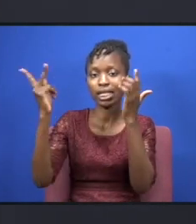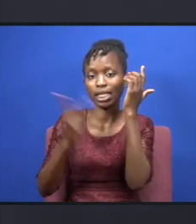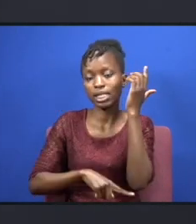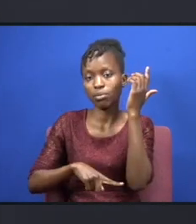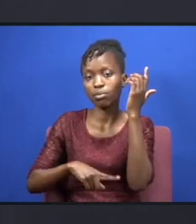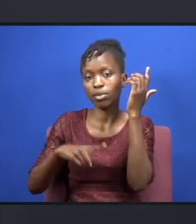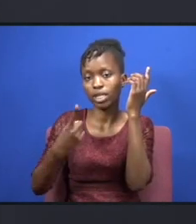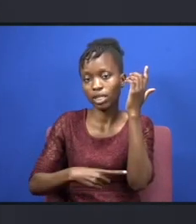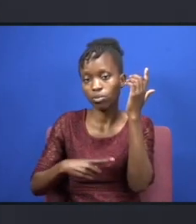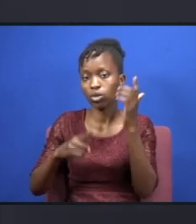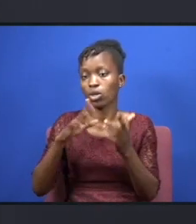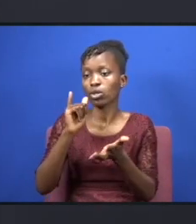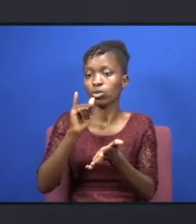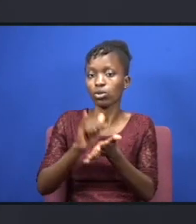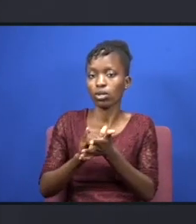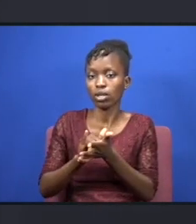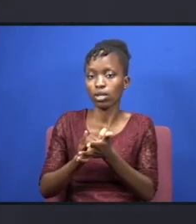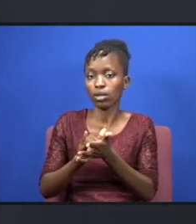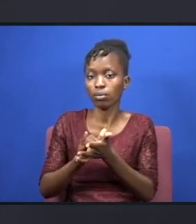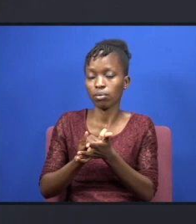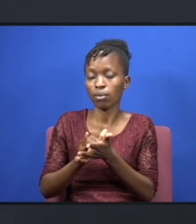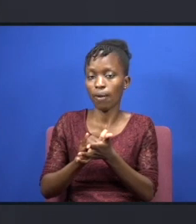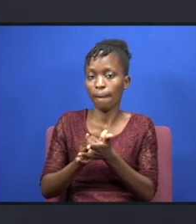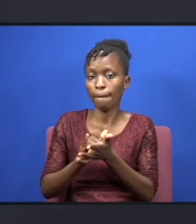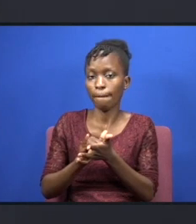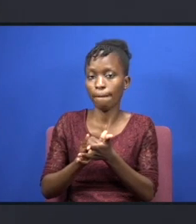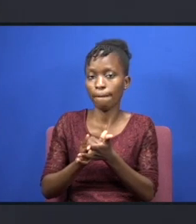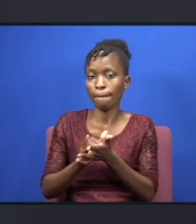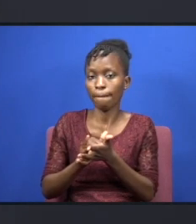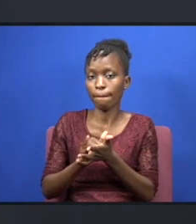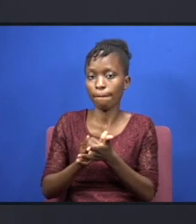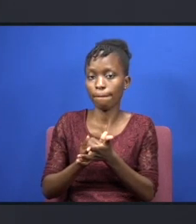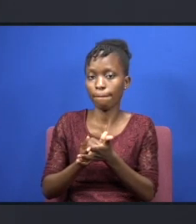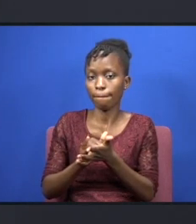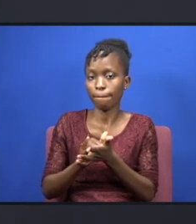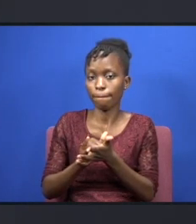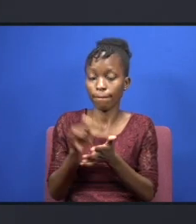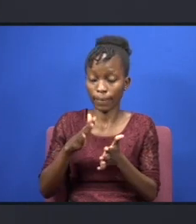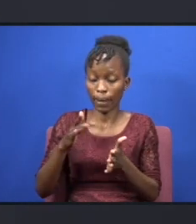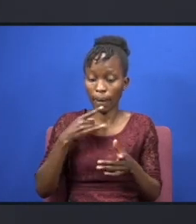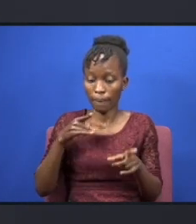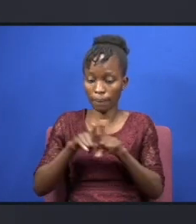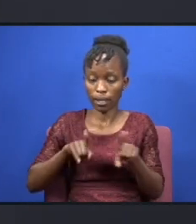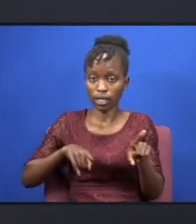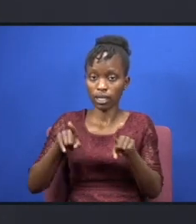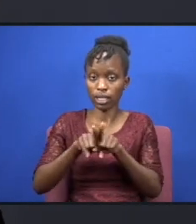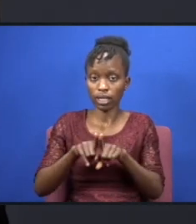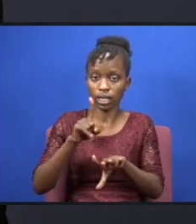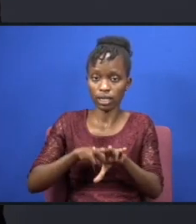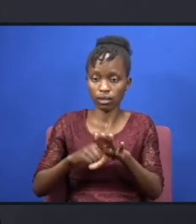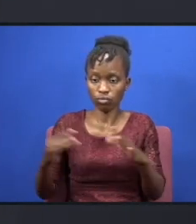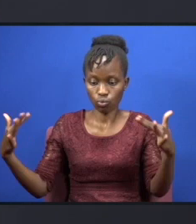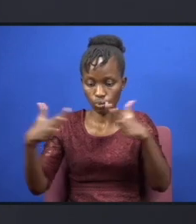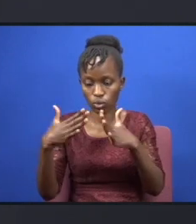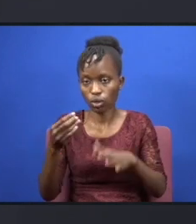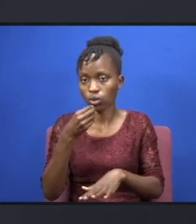so that we will not be finally condemned with the world. So then, my brothers and sisters, when you gather to